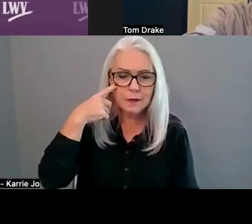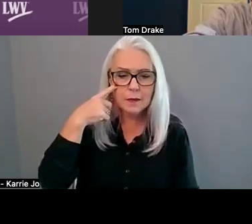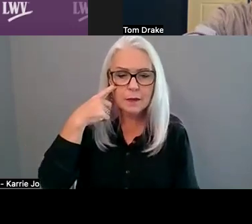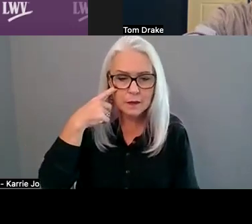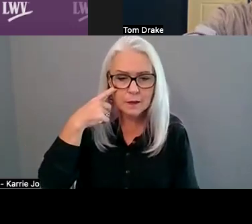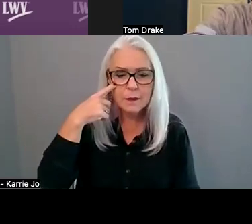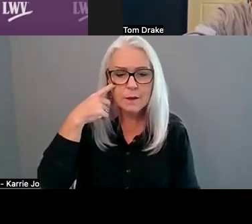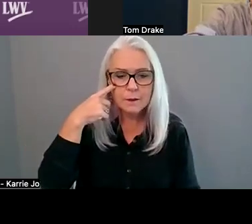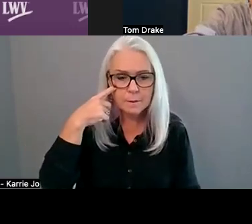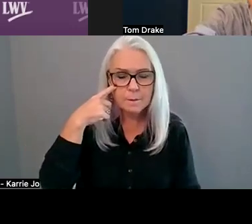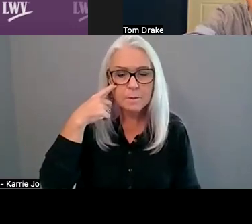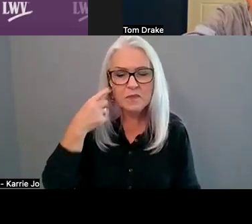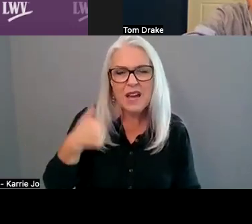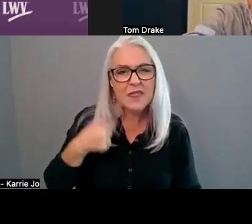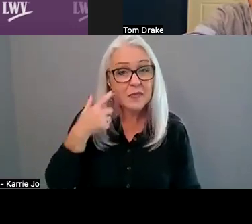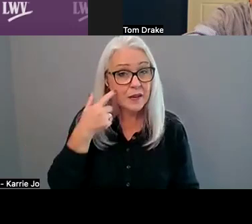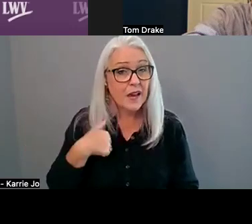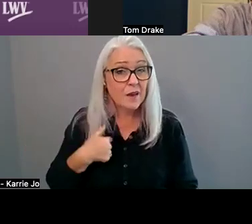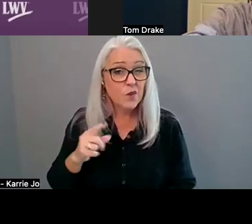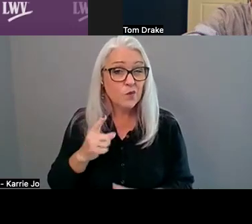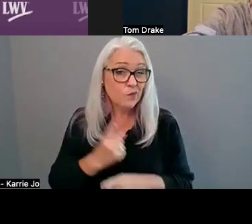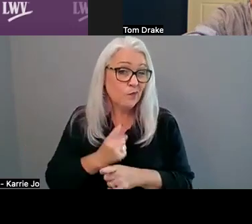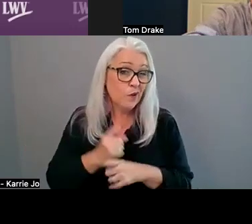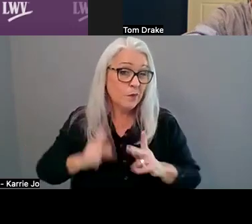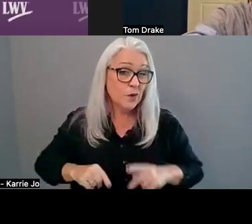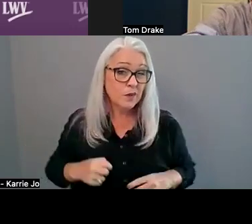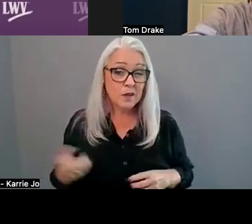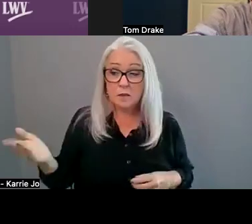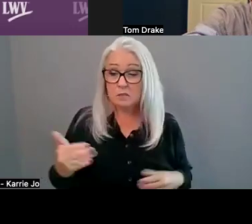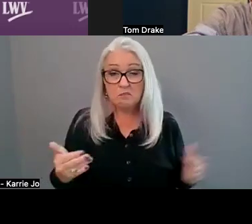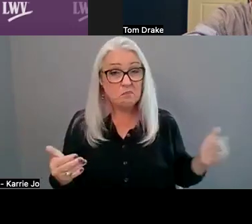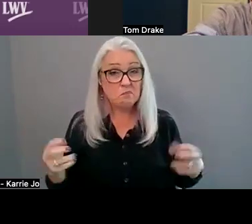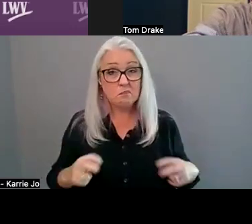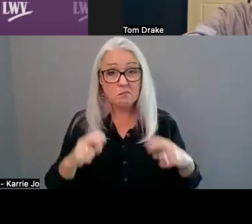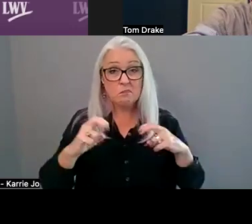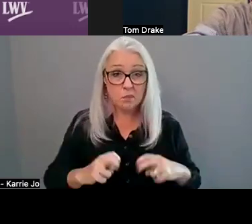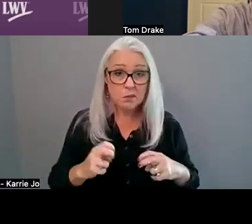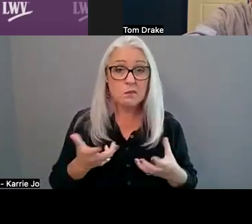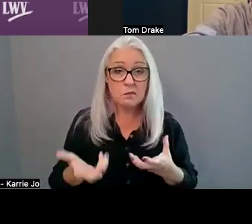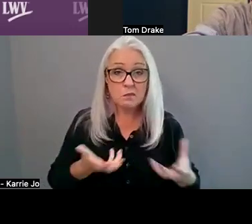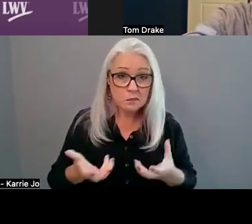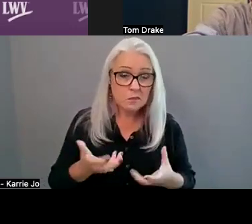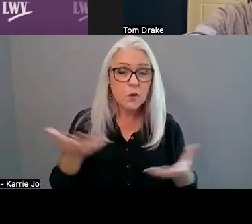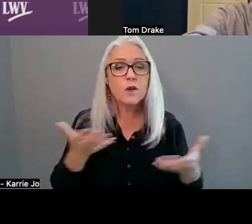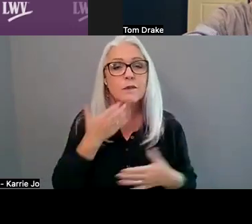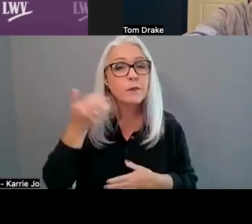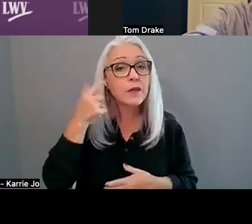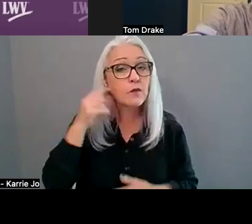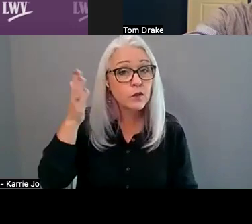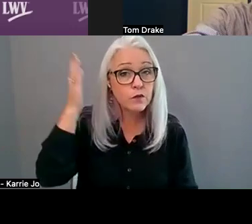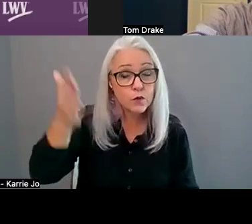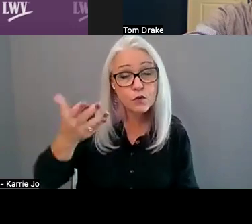said, I think I'm the person that can sit down with sides and discuss what would be best for the future for the property